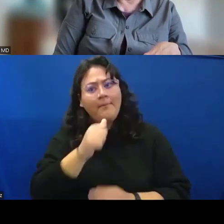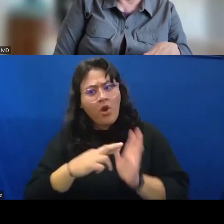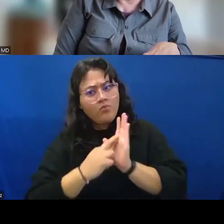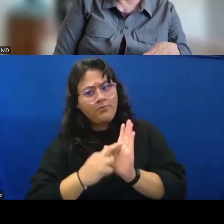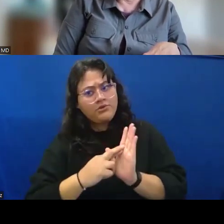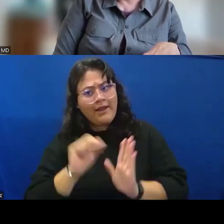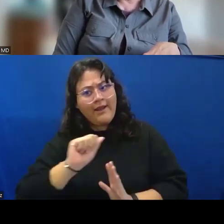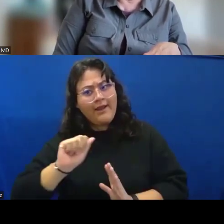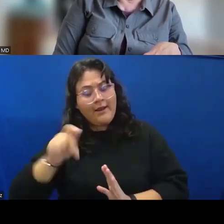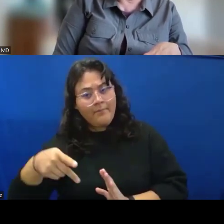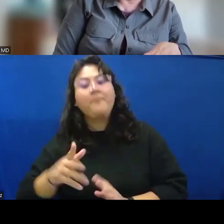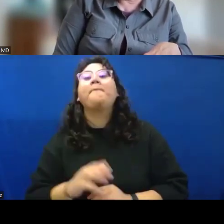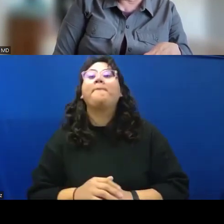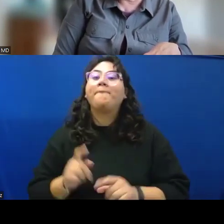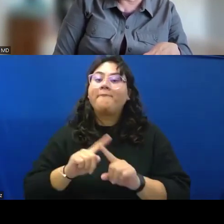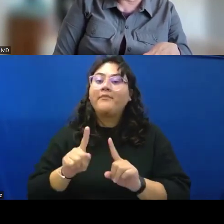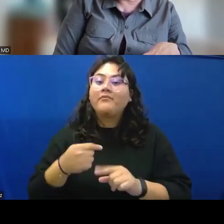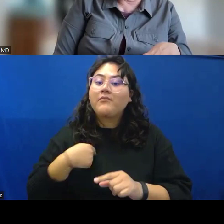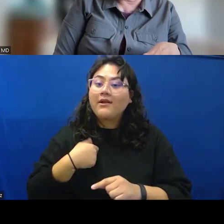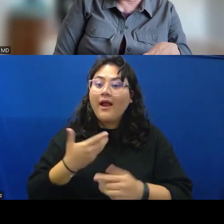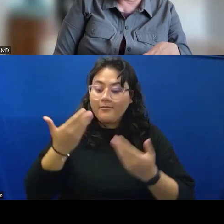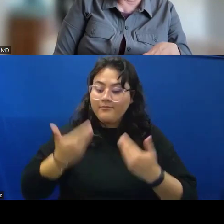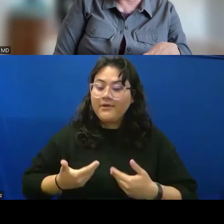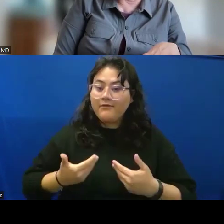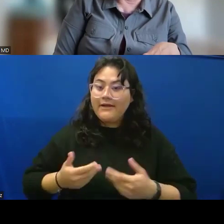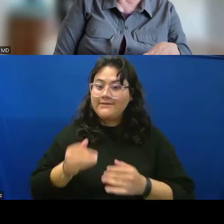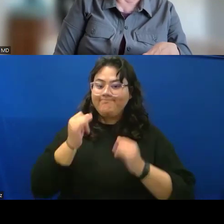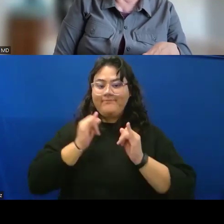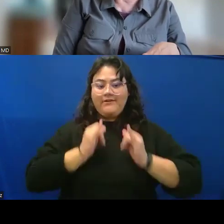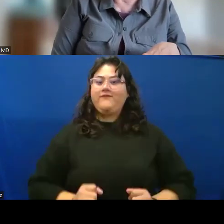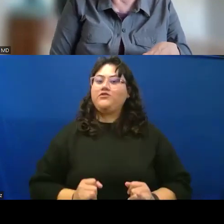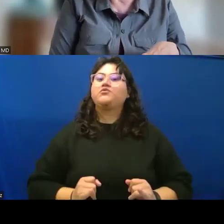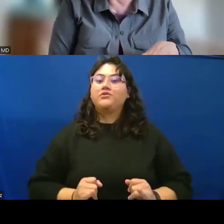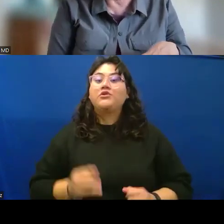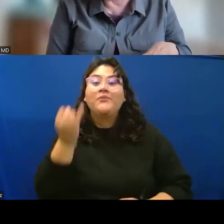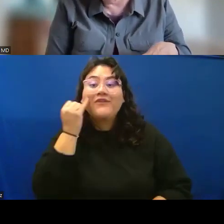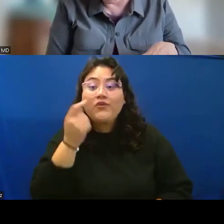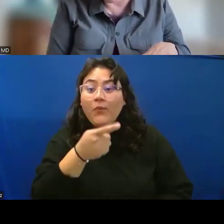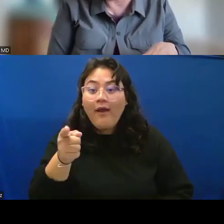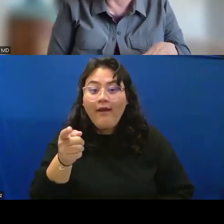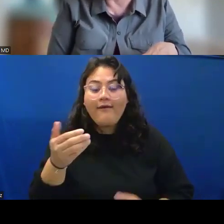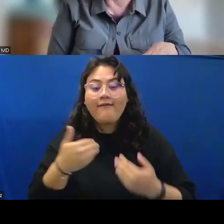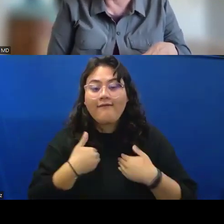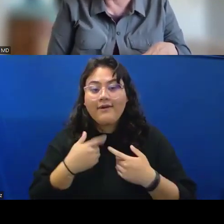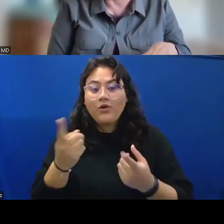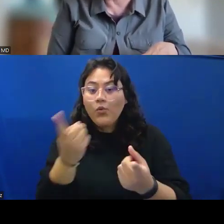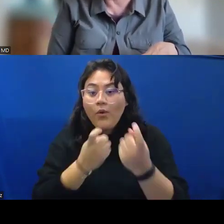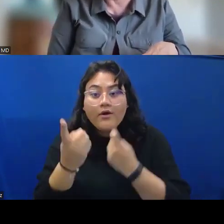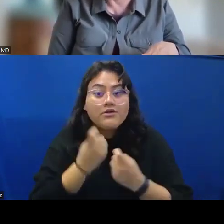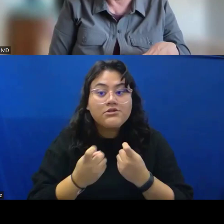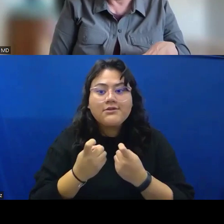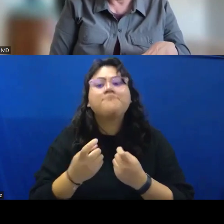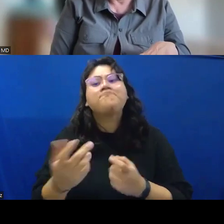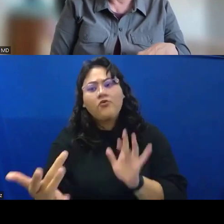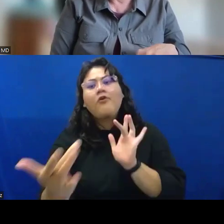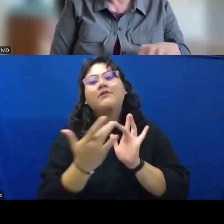an individual, and if you have any concerns or comments about this talk, then please contact me and not the